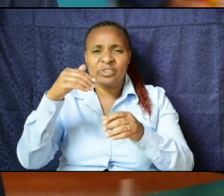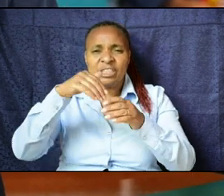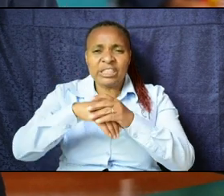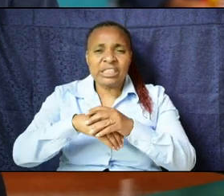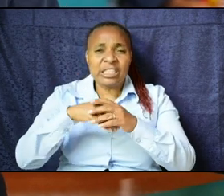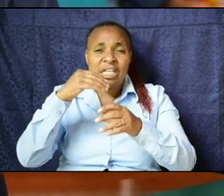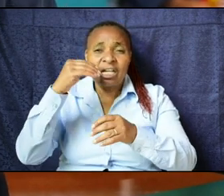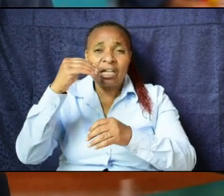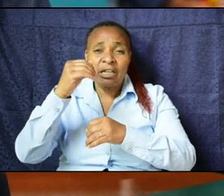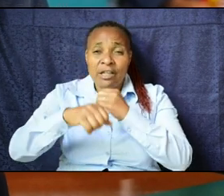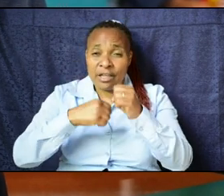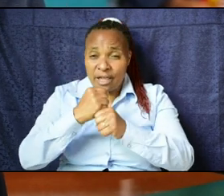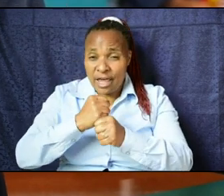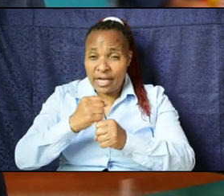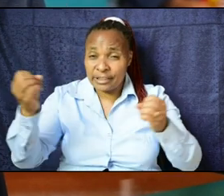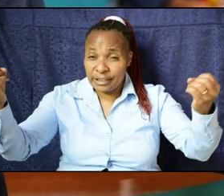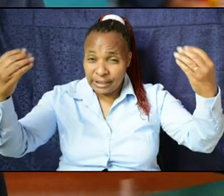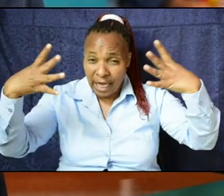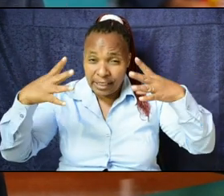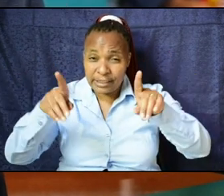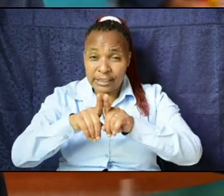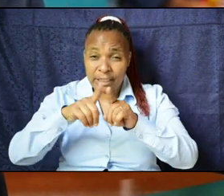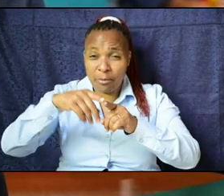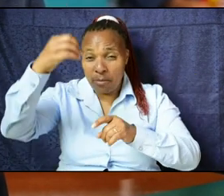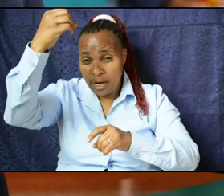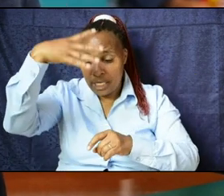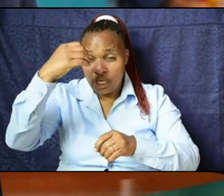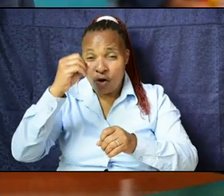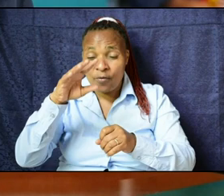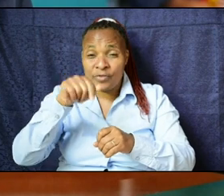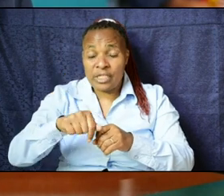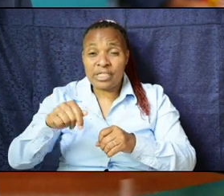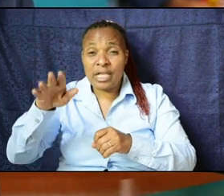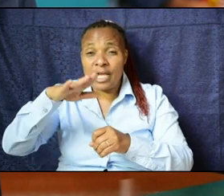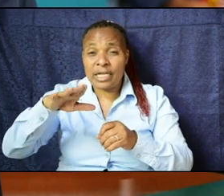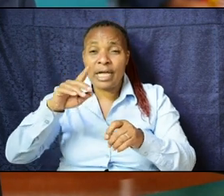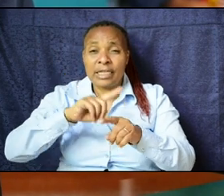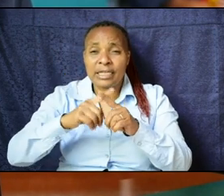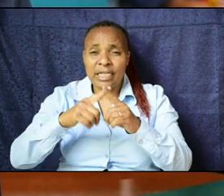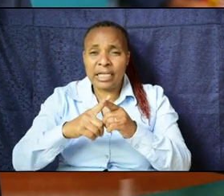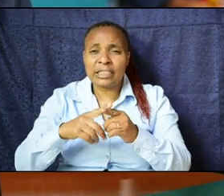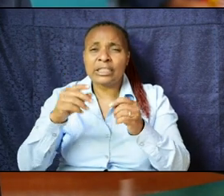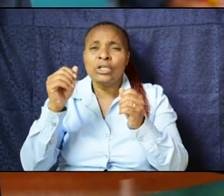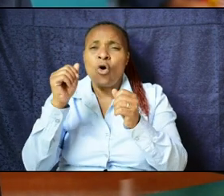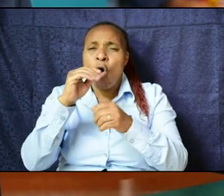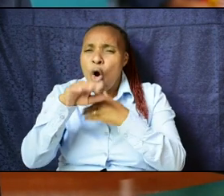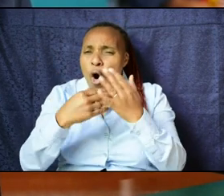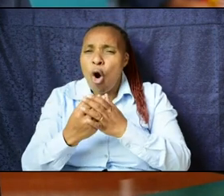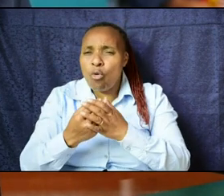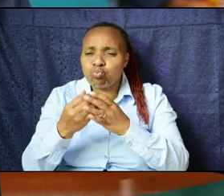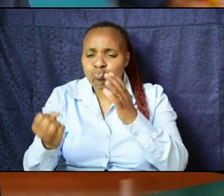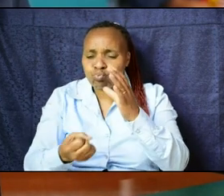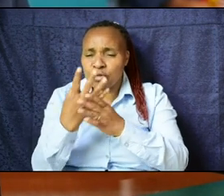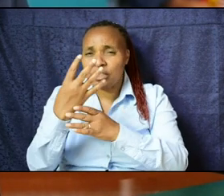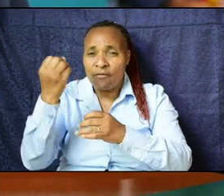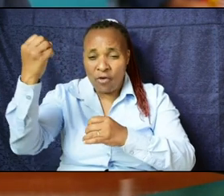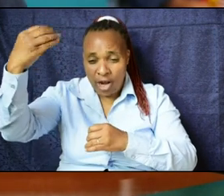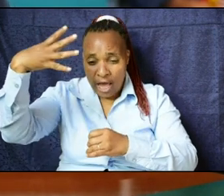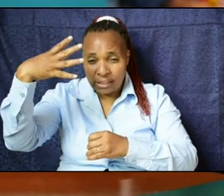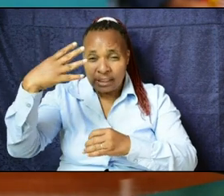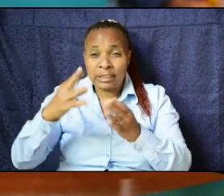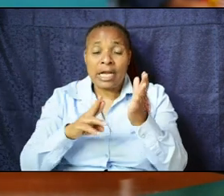"And they that be wise shall shine as the brightness of the firmament, and they that turn many to righteousness as the stars forever and